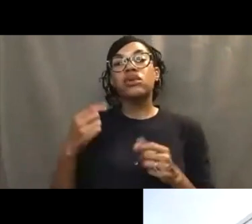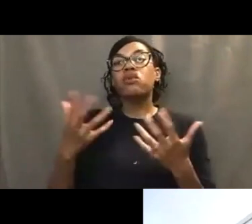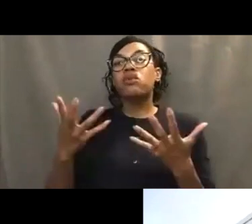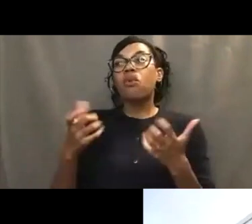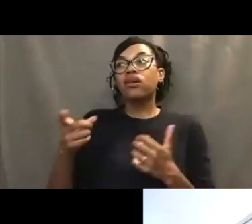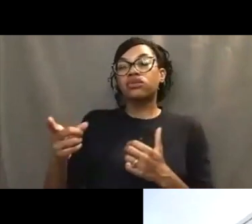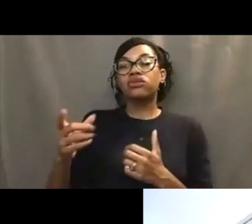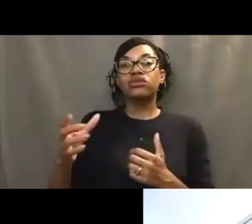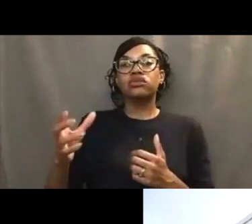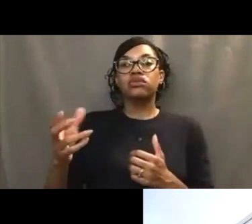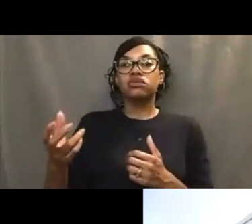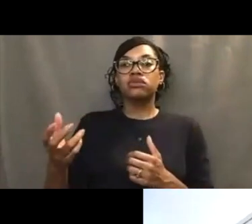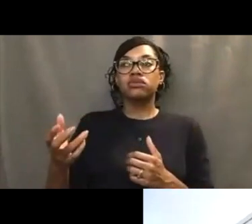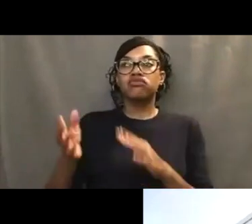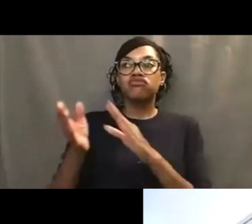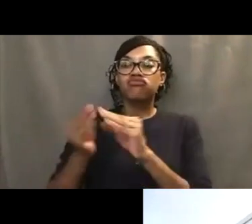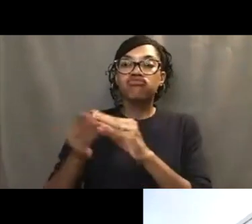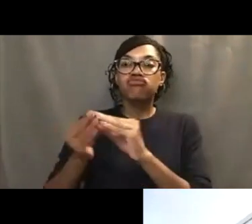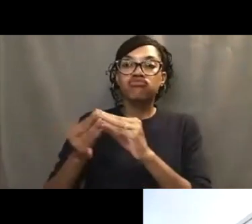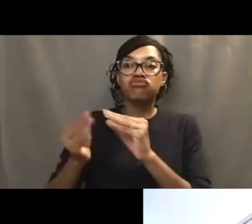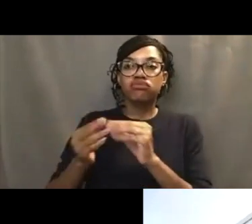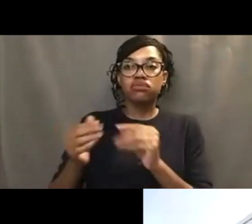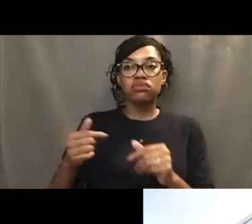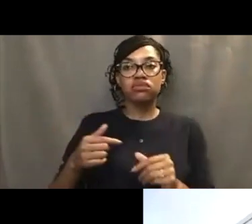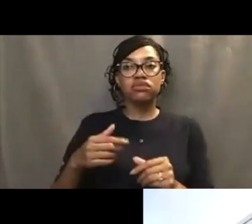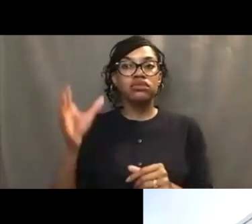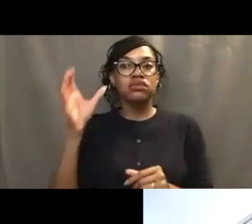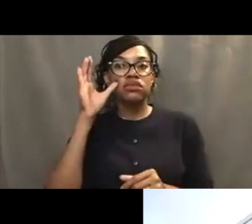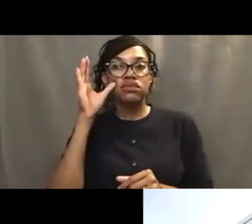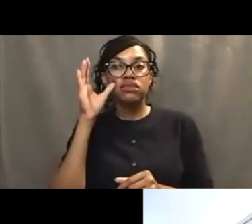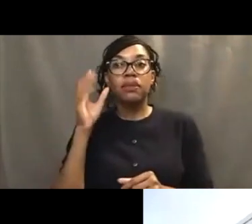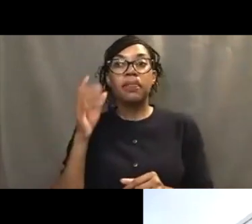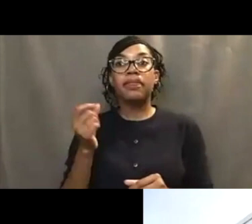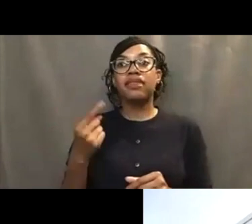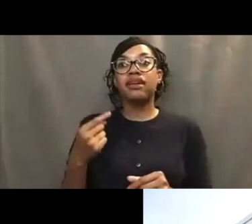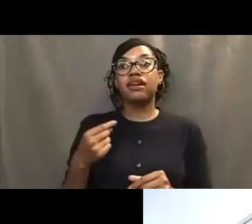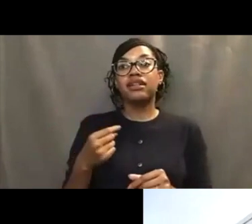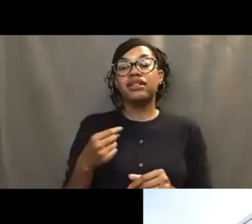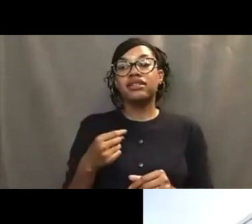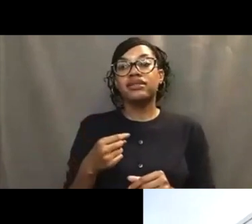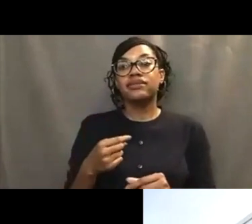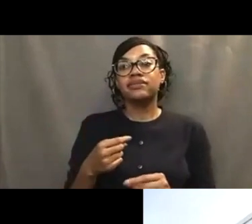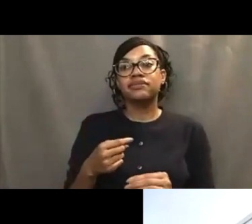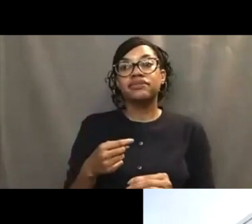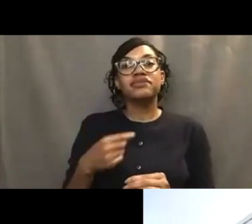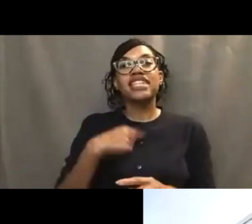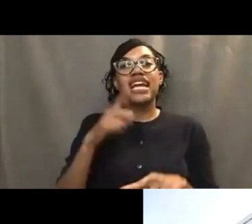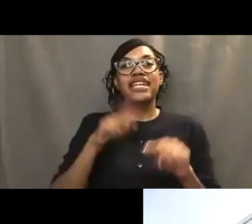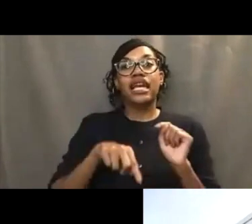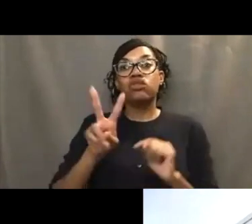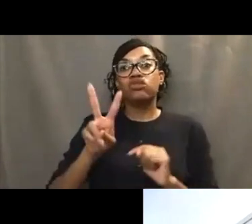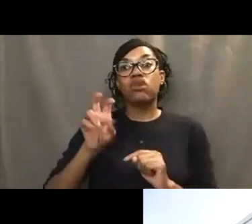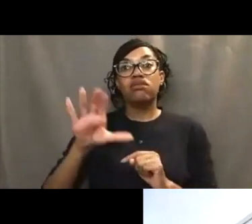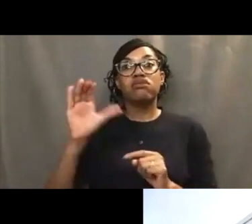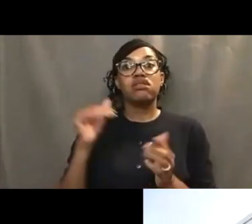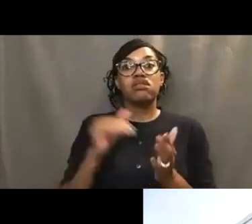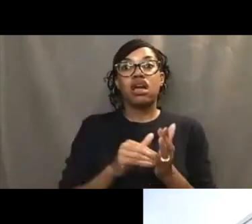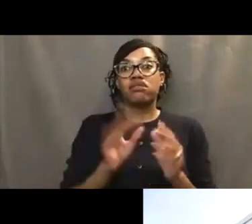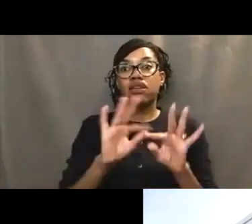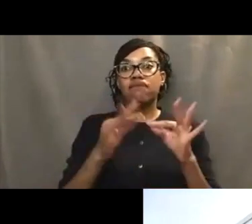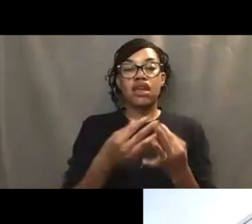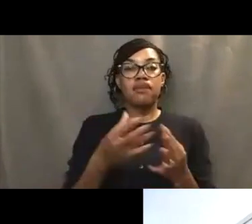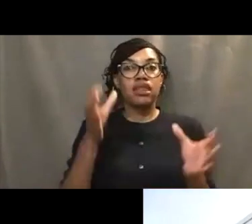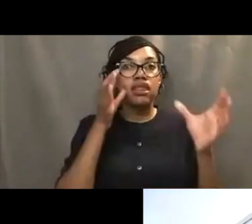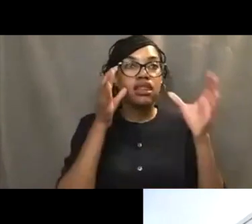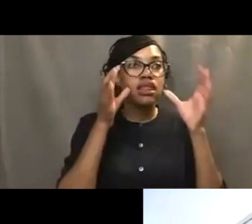you know, I couldn't do that with 200,000 family members, but I did it with a few folks, and then we armed our